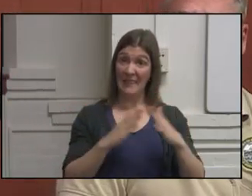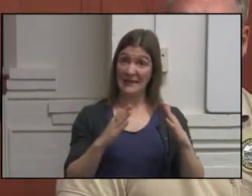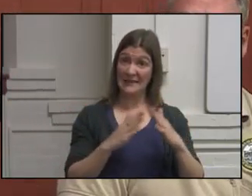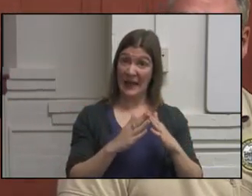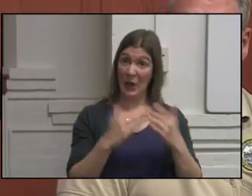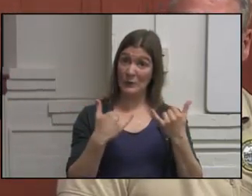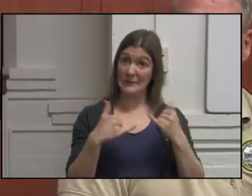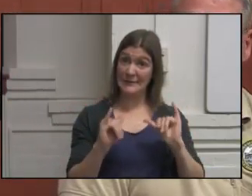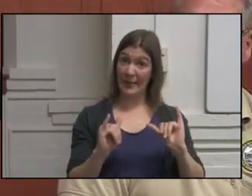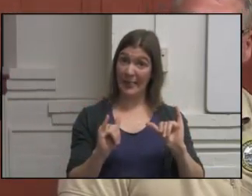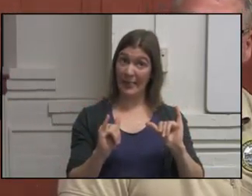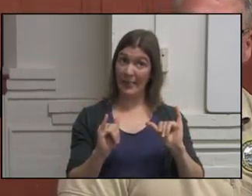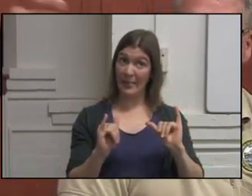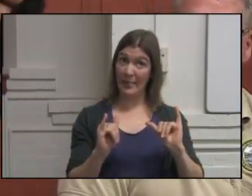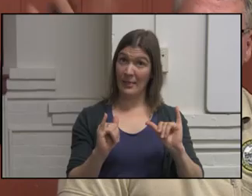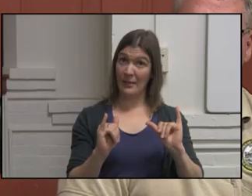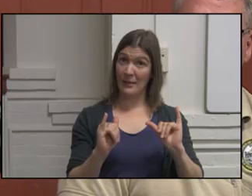still